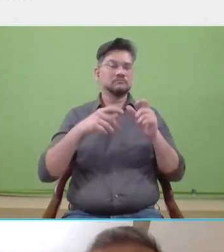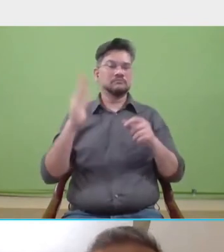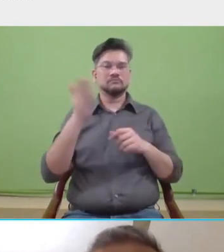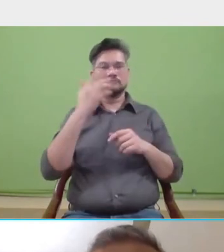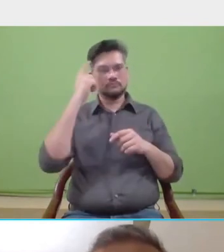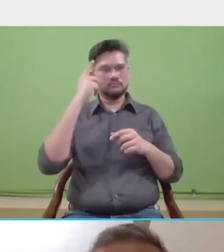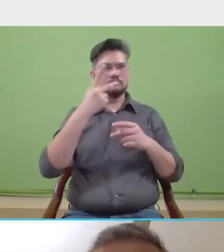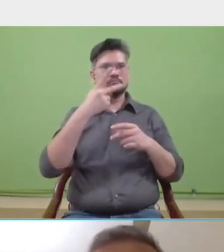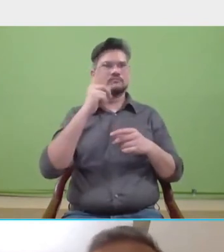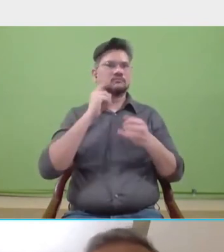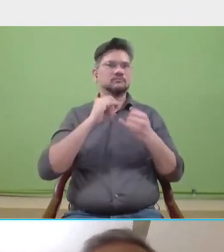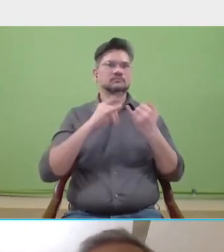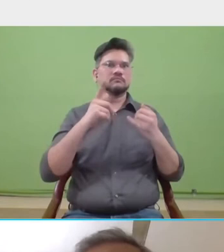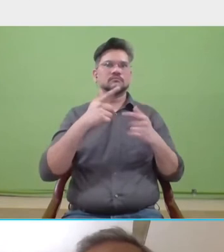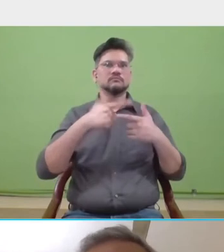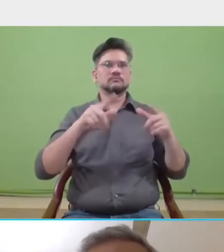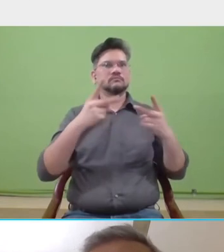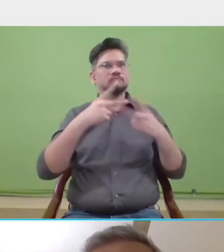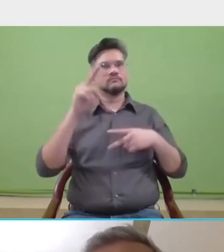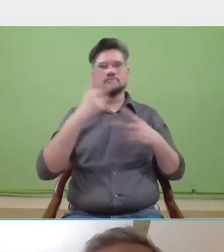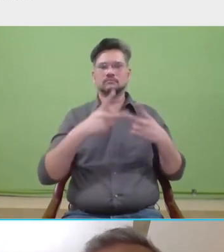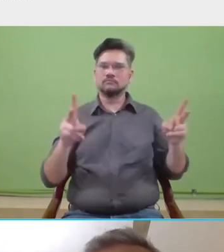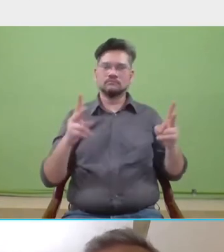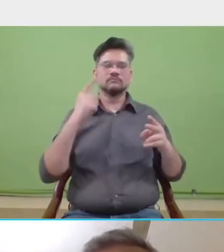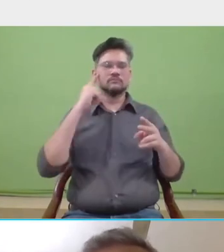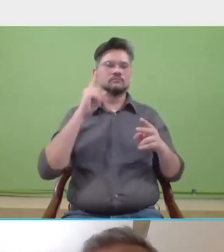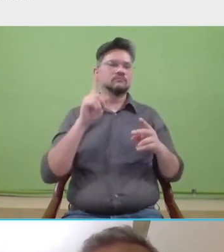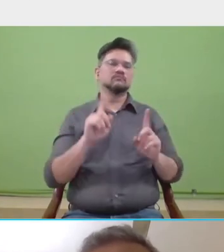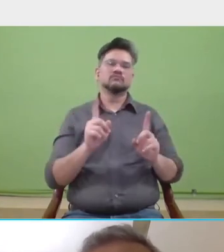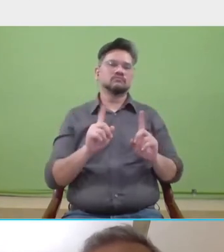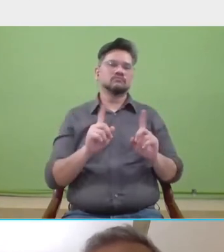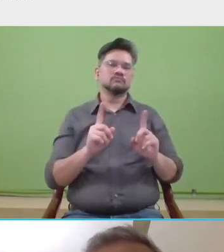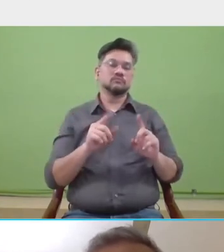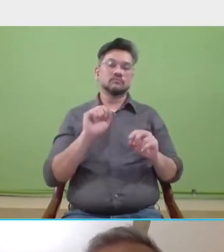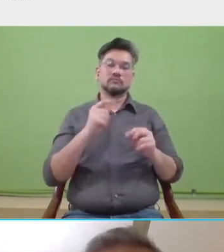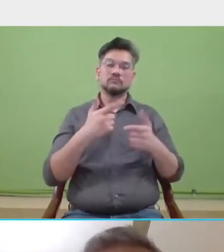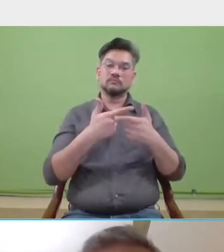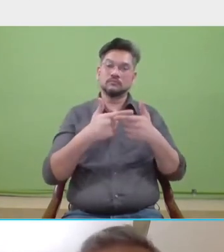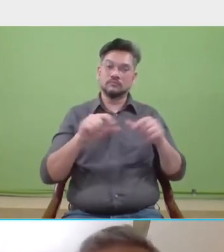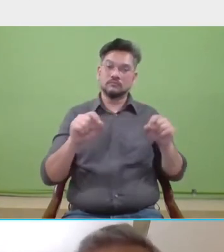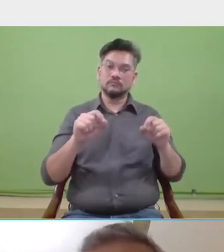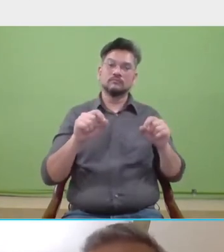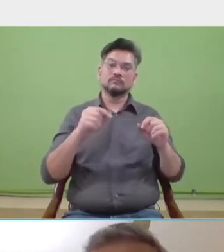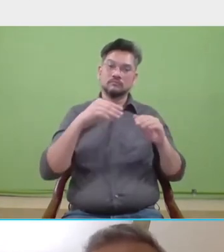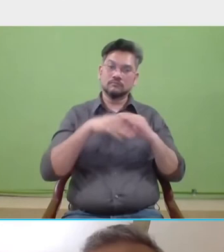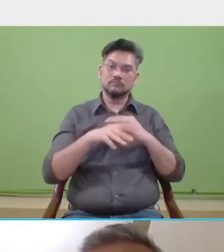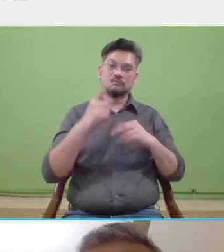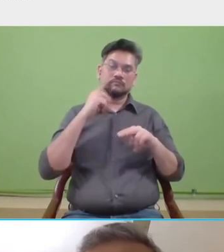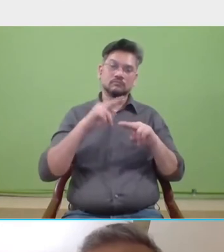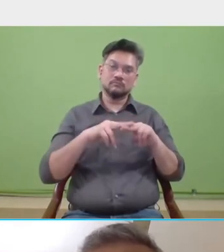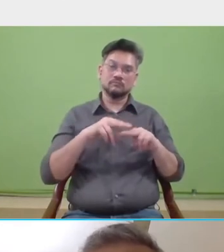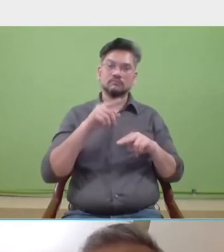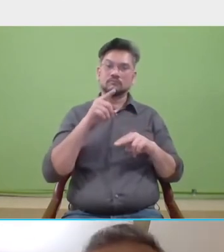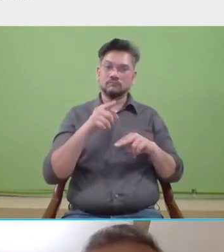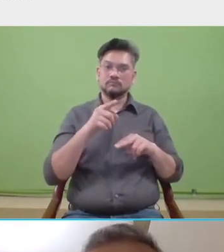linguistic perspective on these varieties would say that there is sign language call it